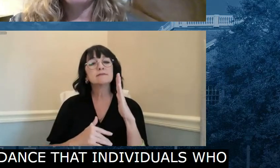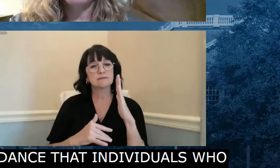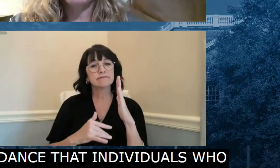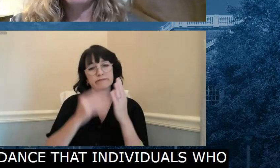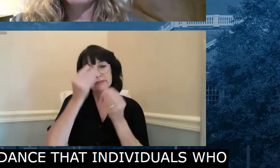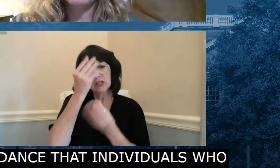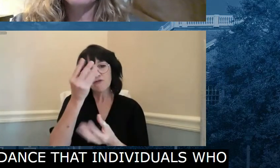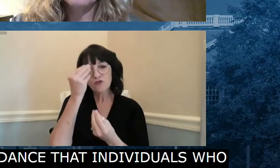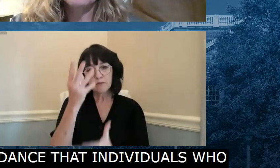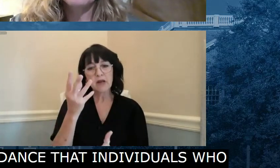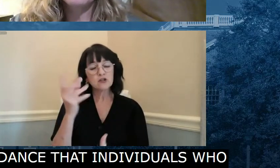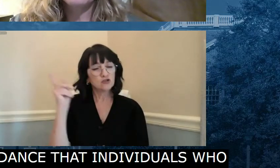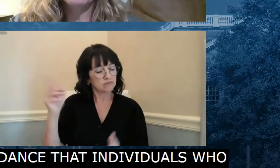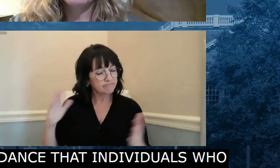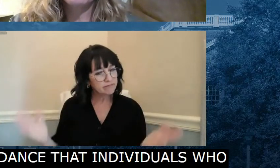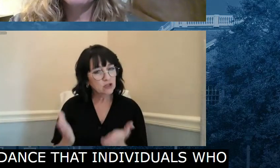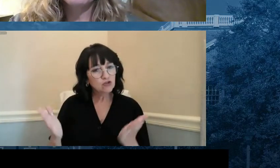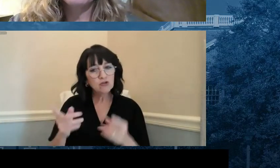protection.